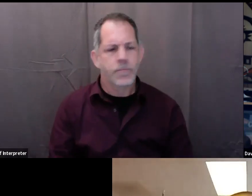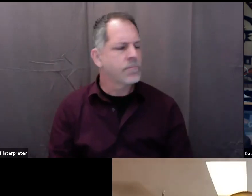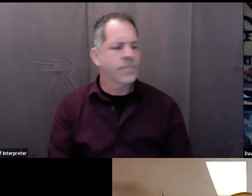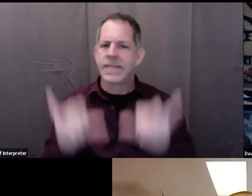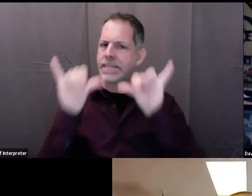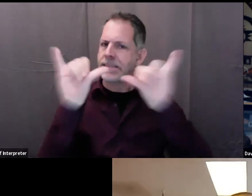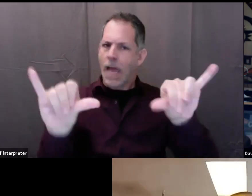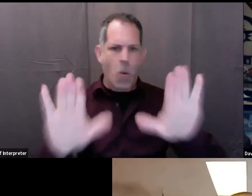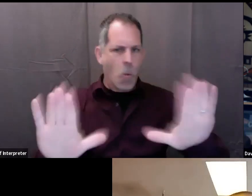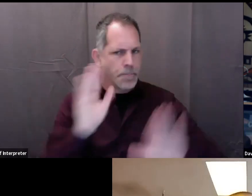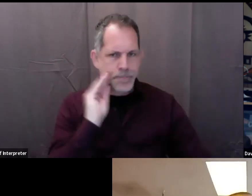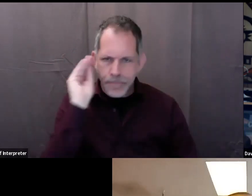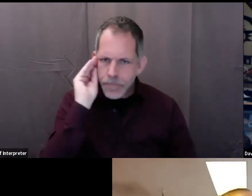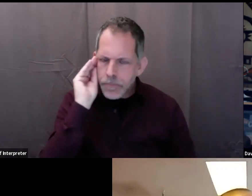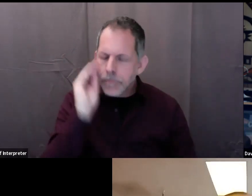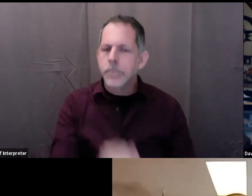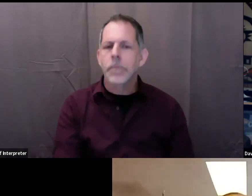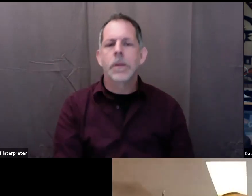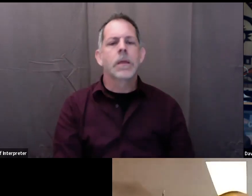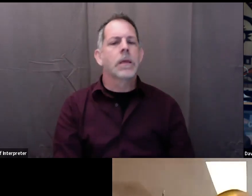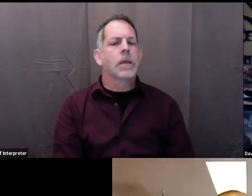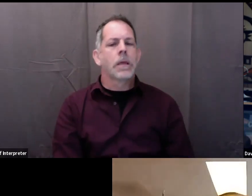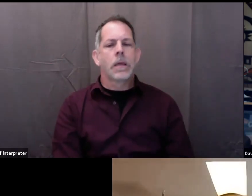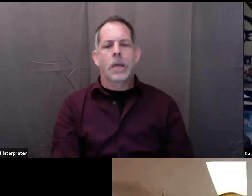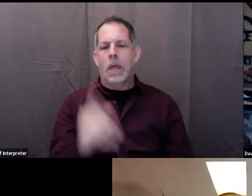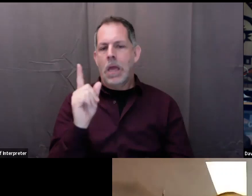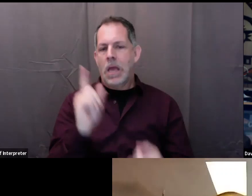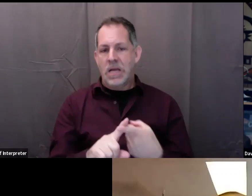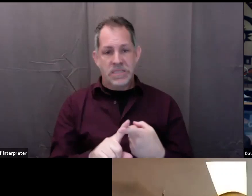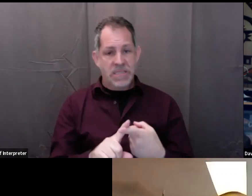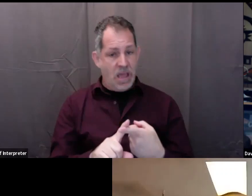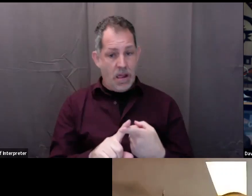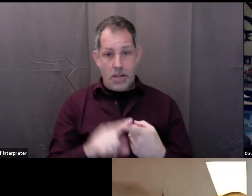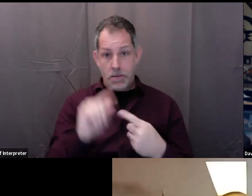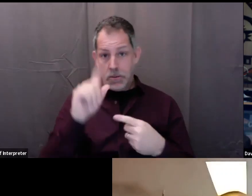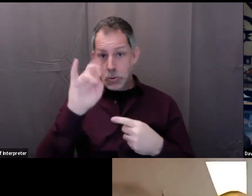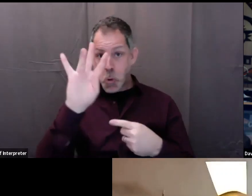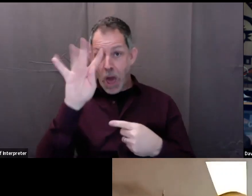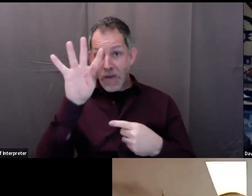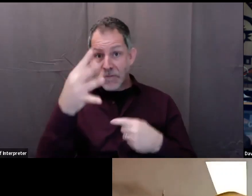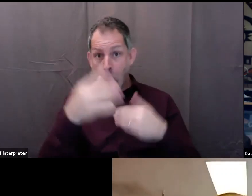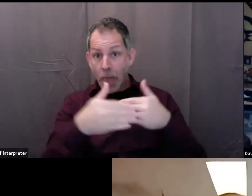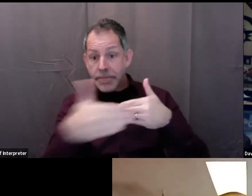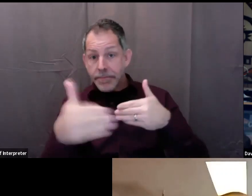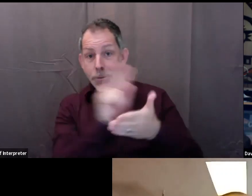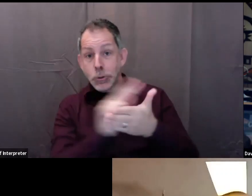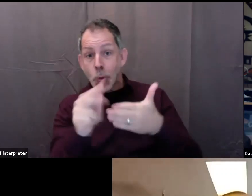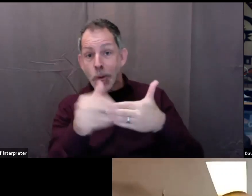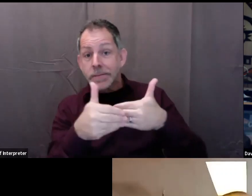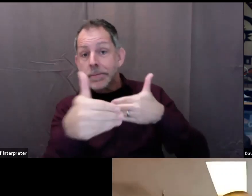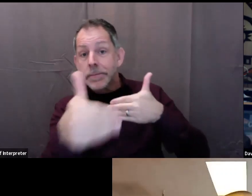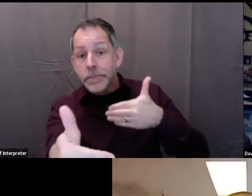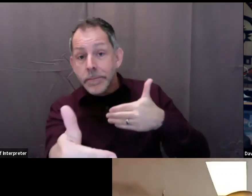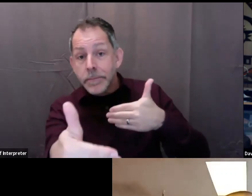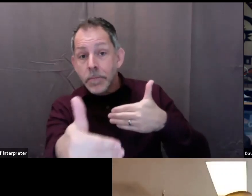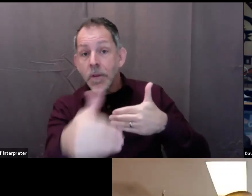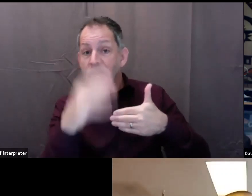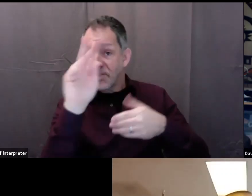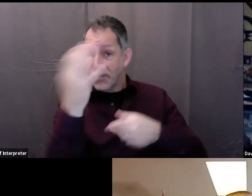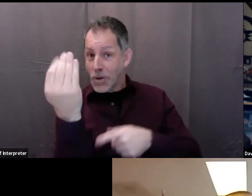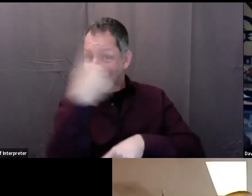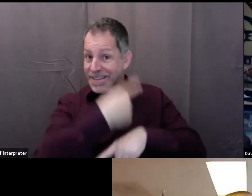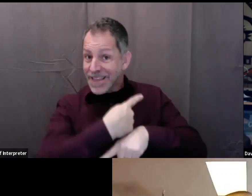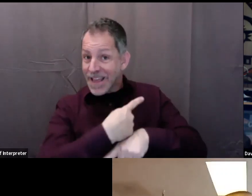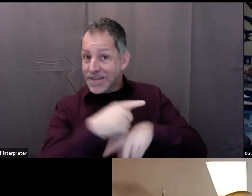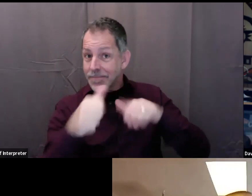4th, through July 4th. That's the 14-day incubation period. And we recommend that you go ahead and seek testing either through